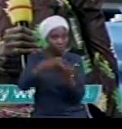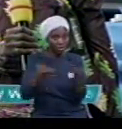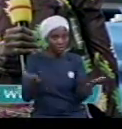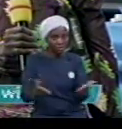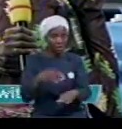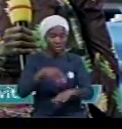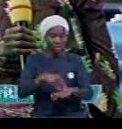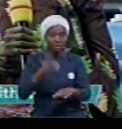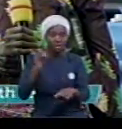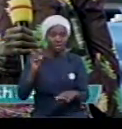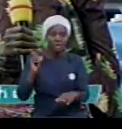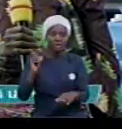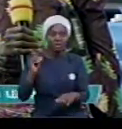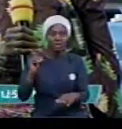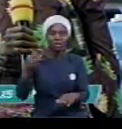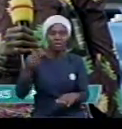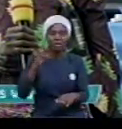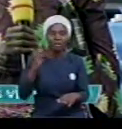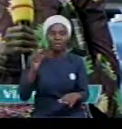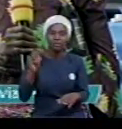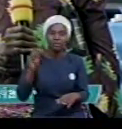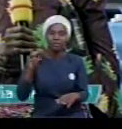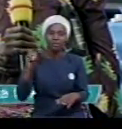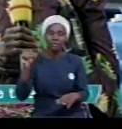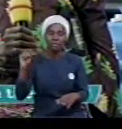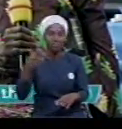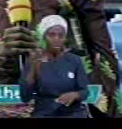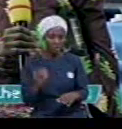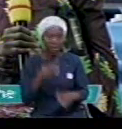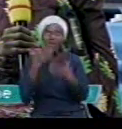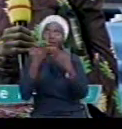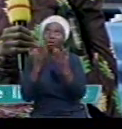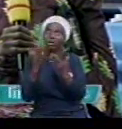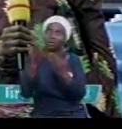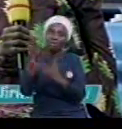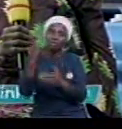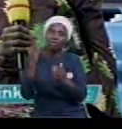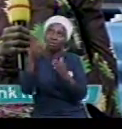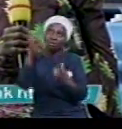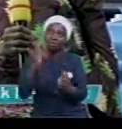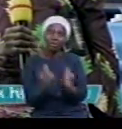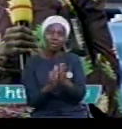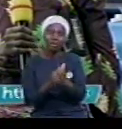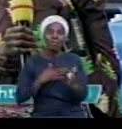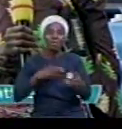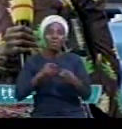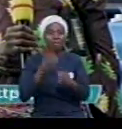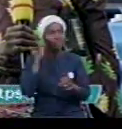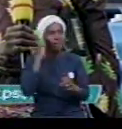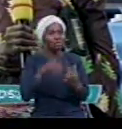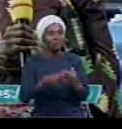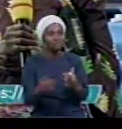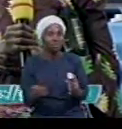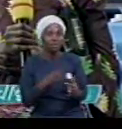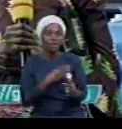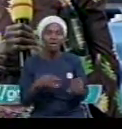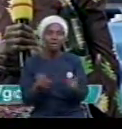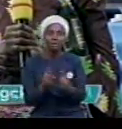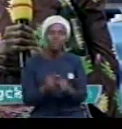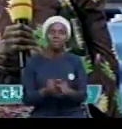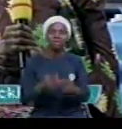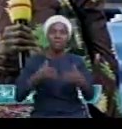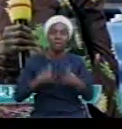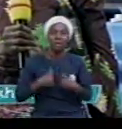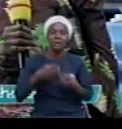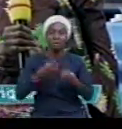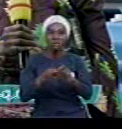my problem will disappear. Not only that, she said she also has a cancer, ulcer. She has ulcer. And she